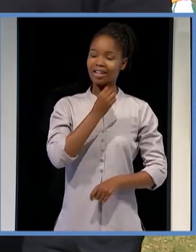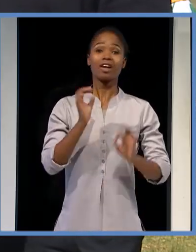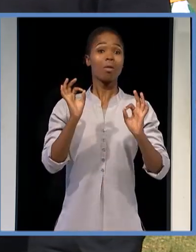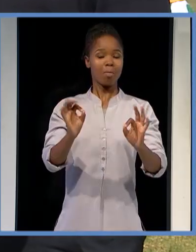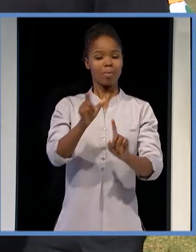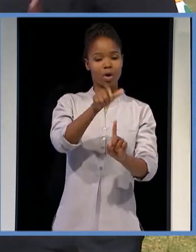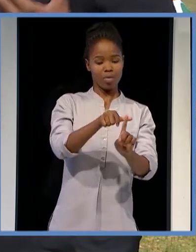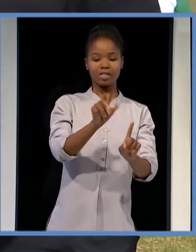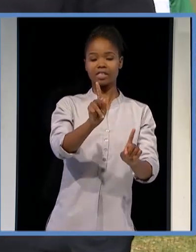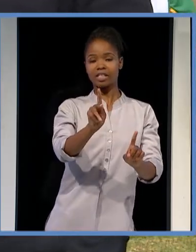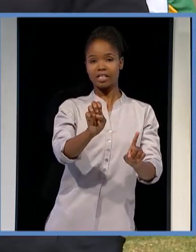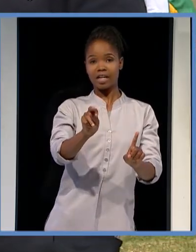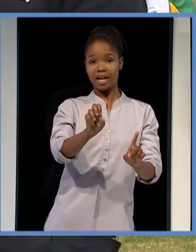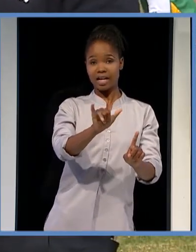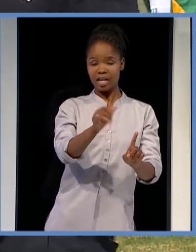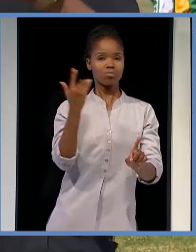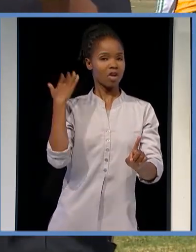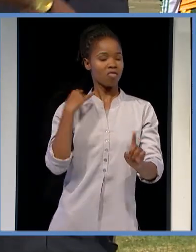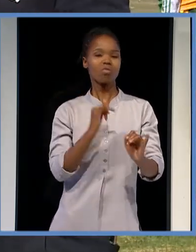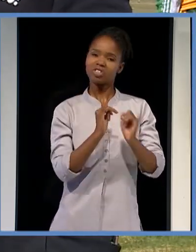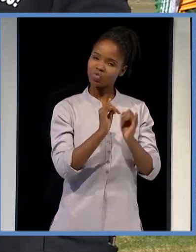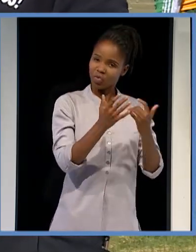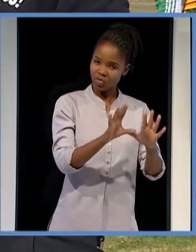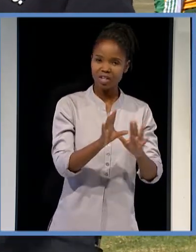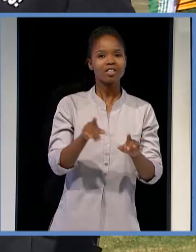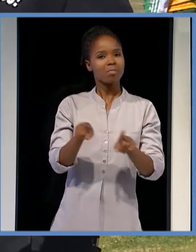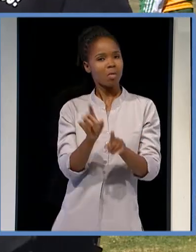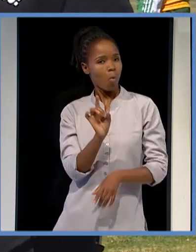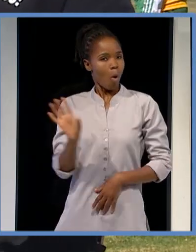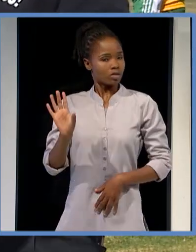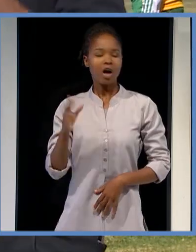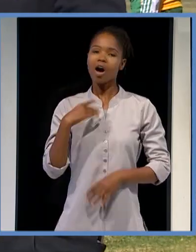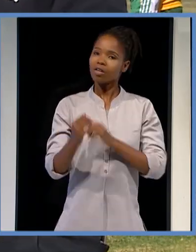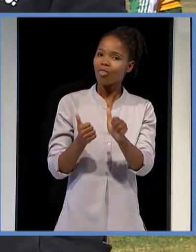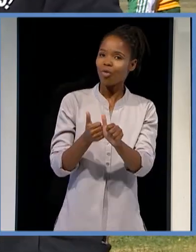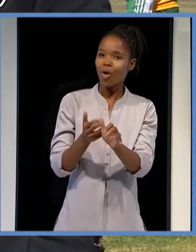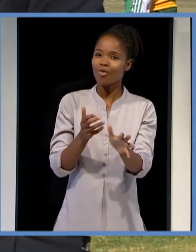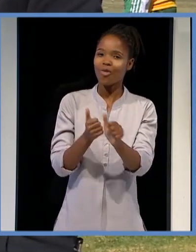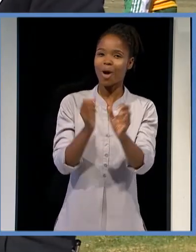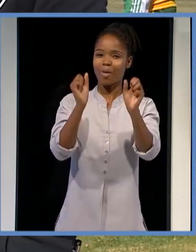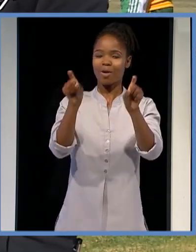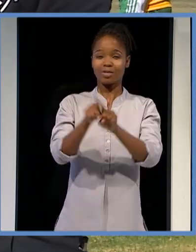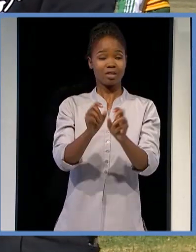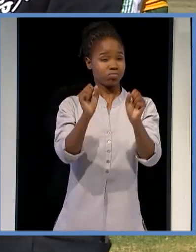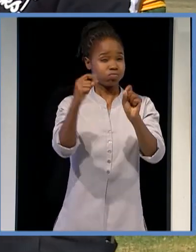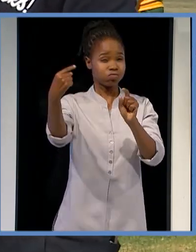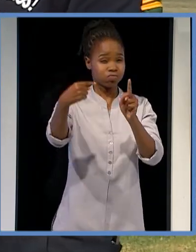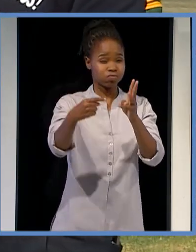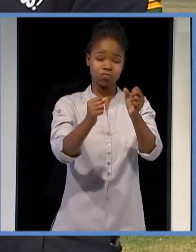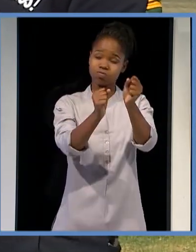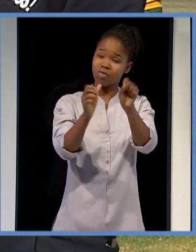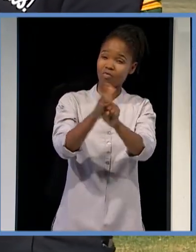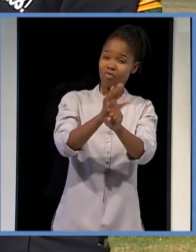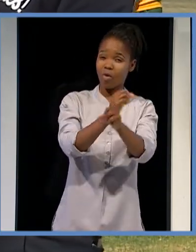studio some time ago, but we decided to follow up because we can't leave you hanging. We're following up on the stories, and we're having a jam-packed show for you. Yeah,